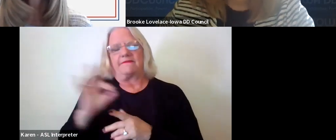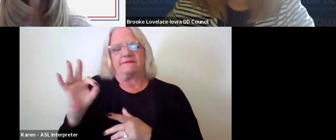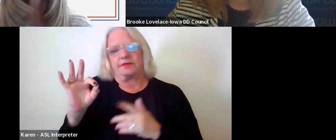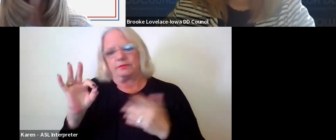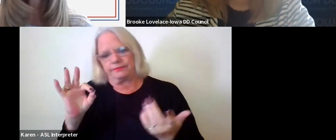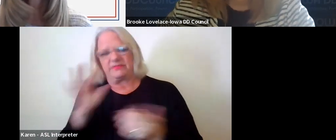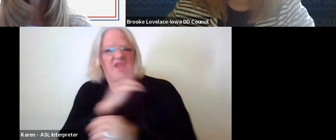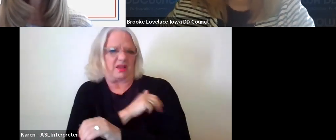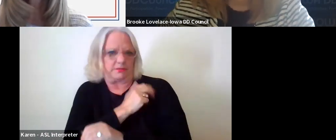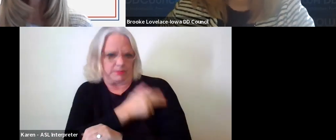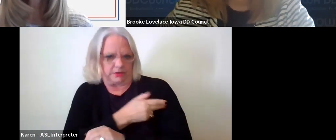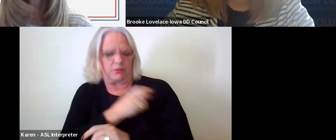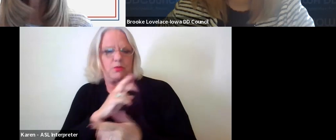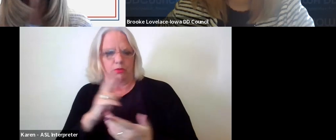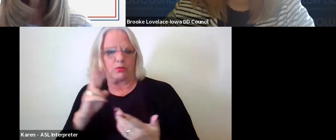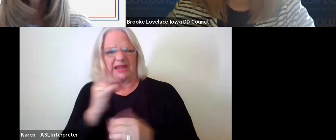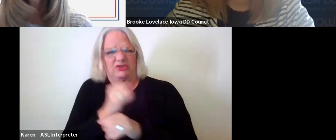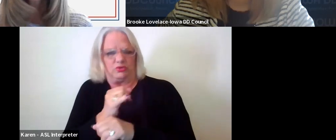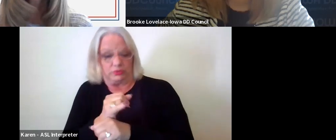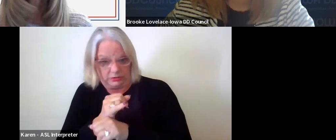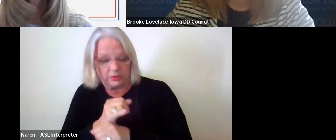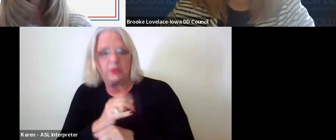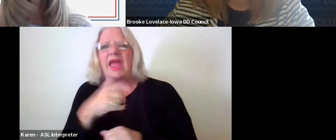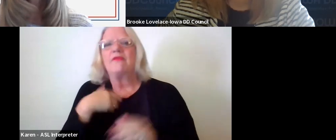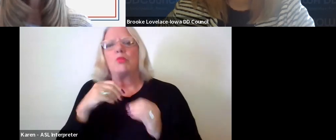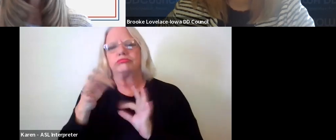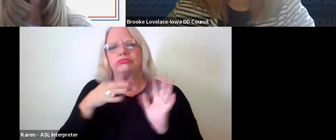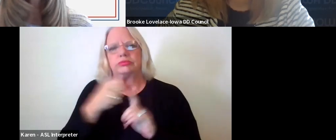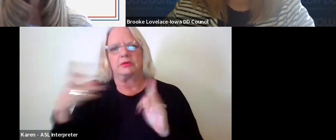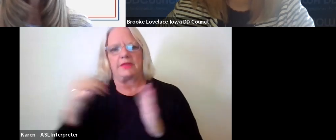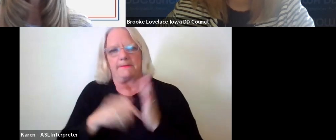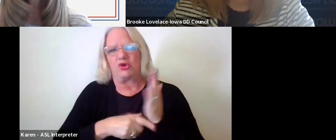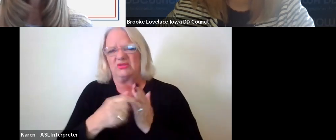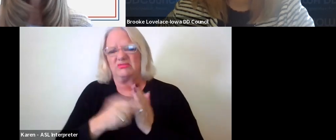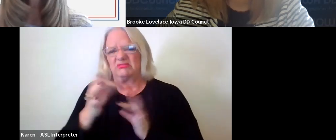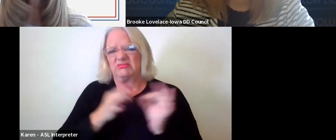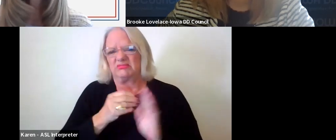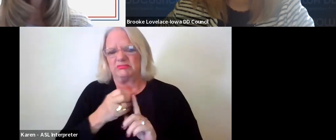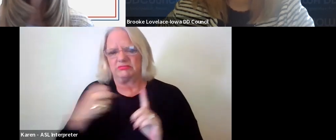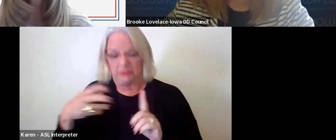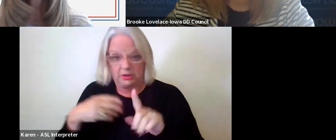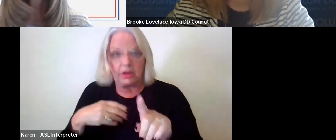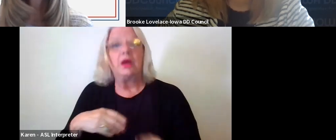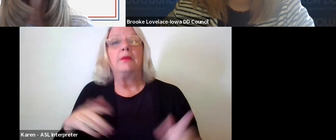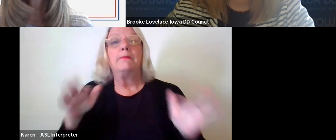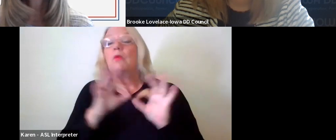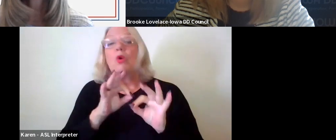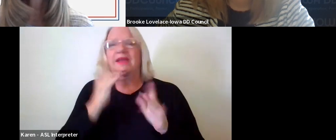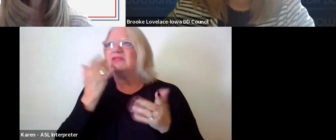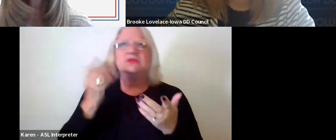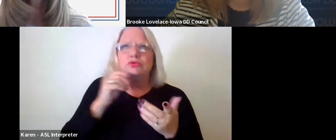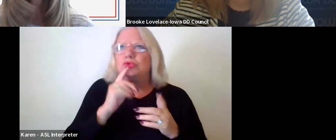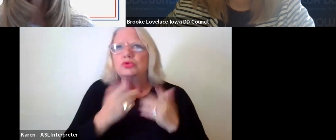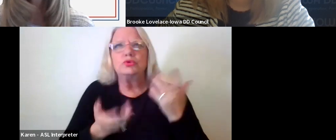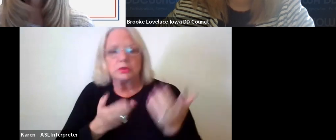more information in our plan disclosure booklet. In addition, we really encourage you to contact your Medicaid income